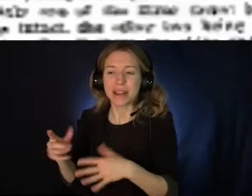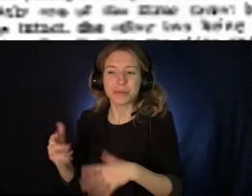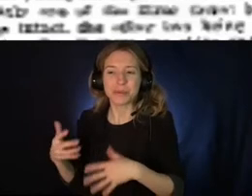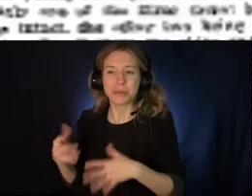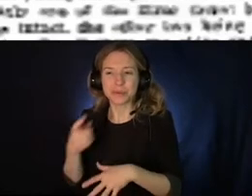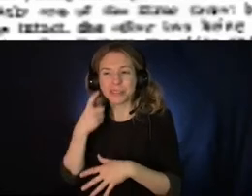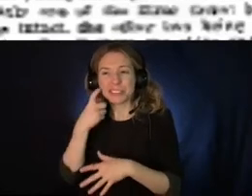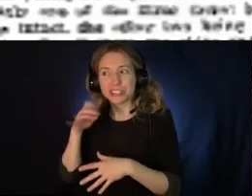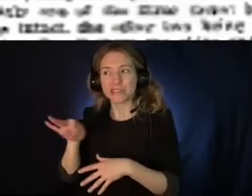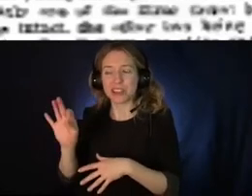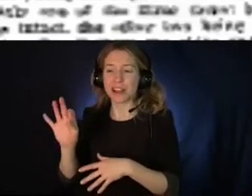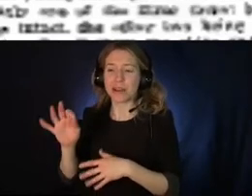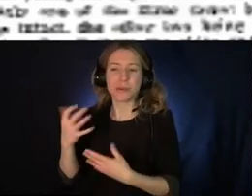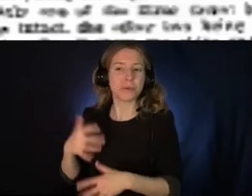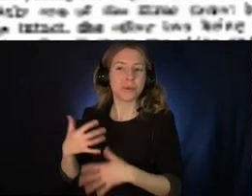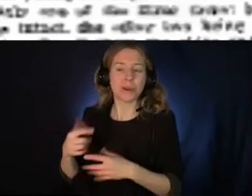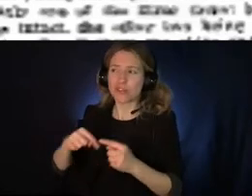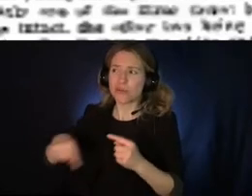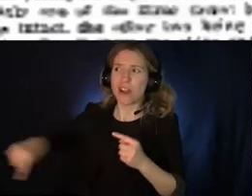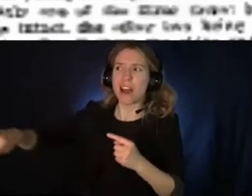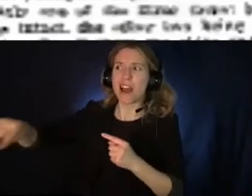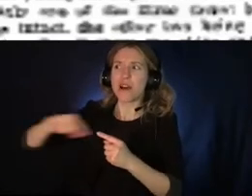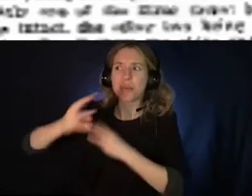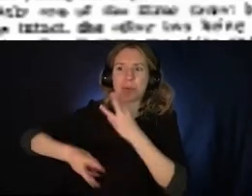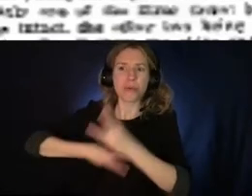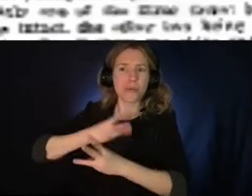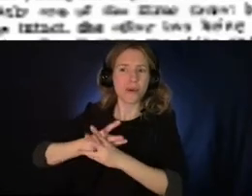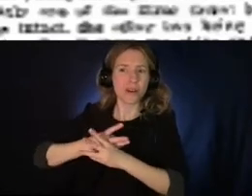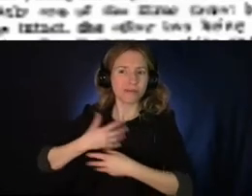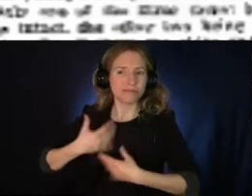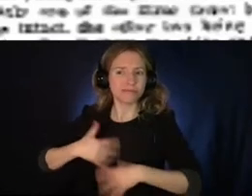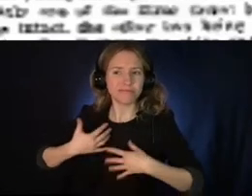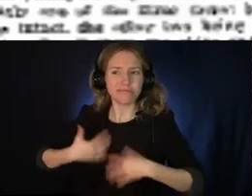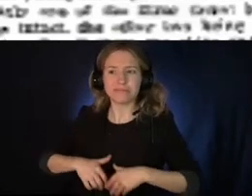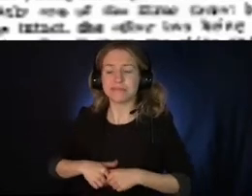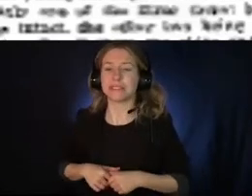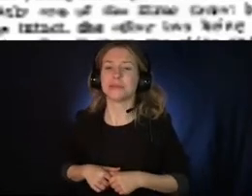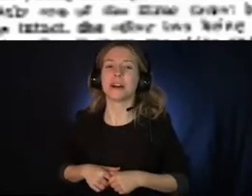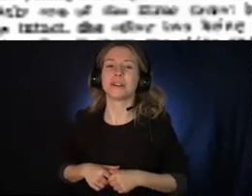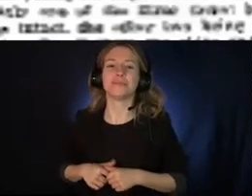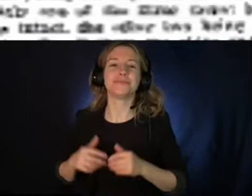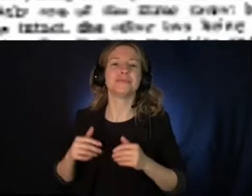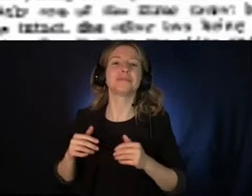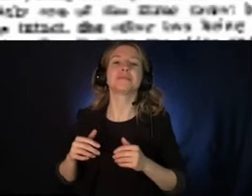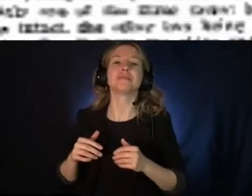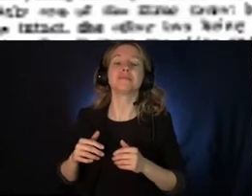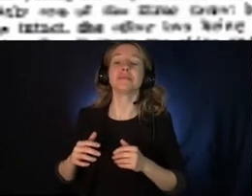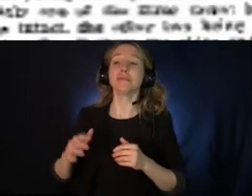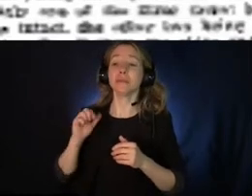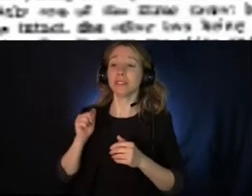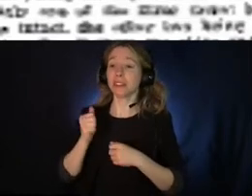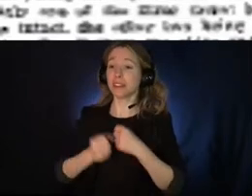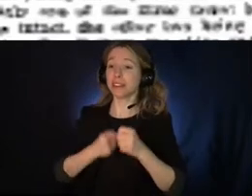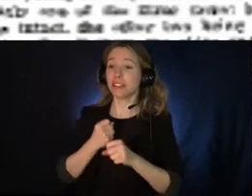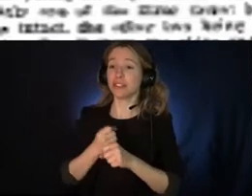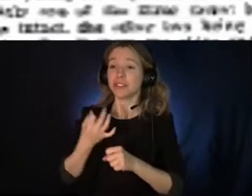In 1923, they were dredging Wittek Lake,